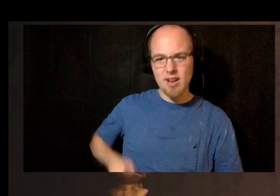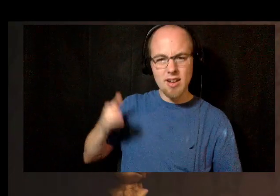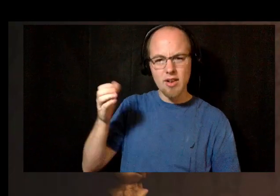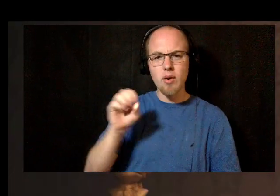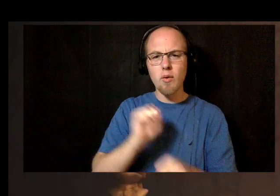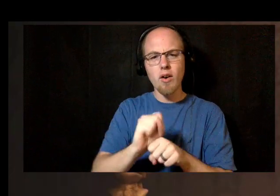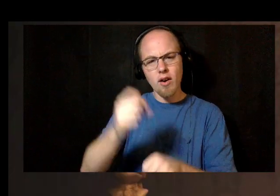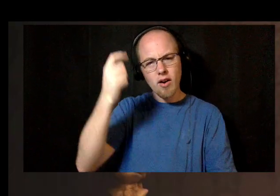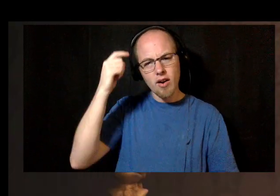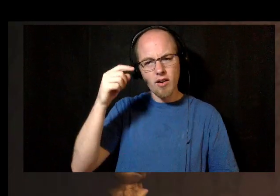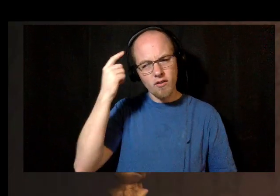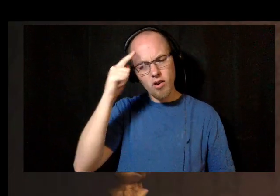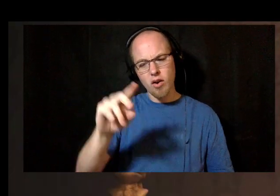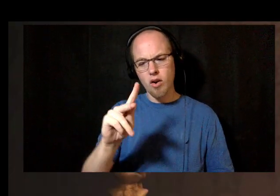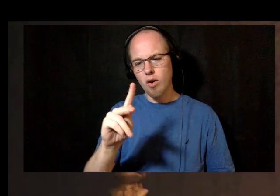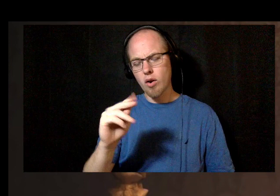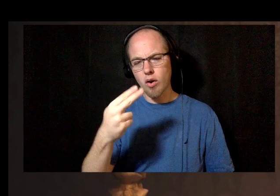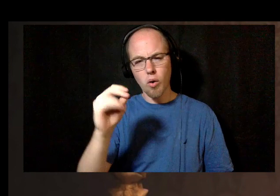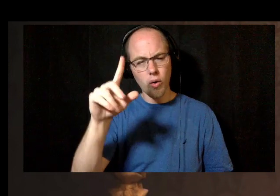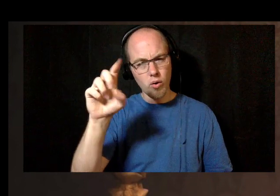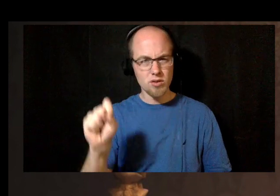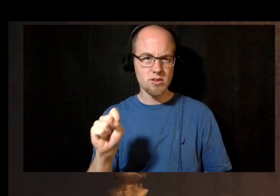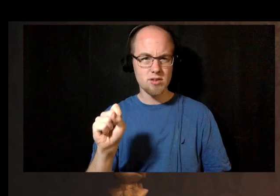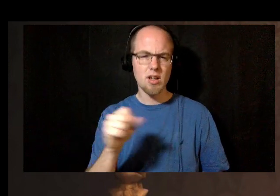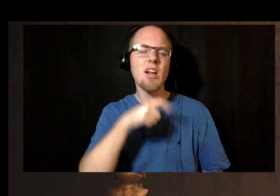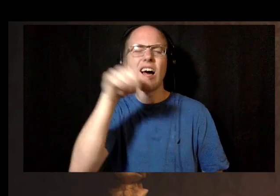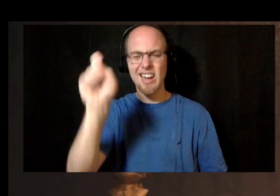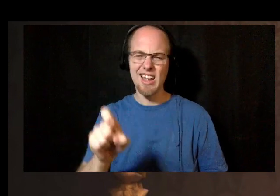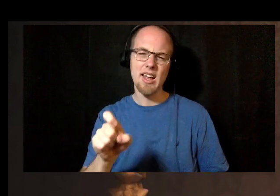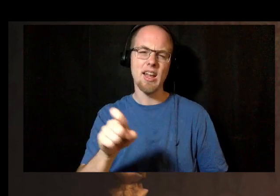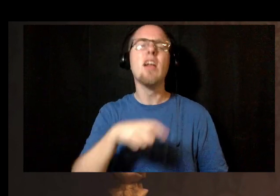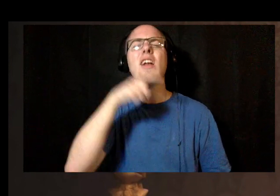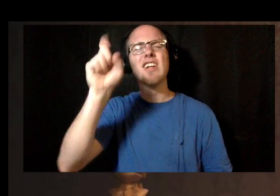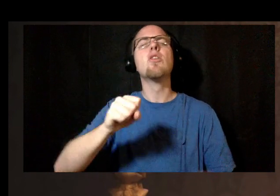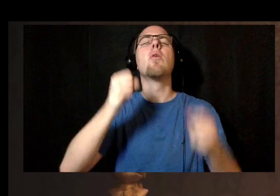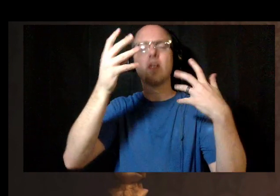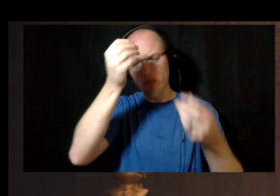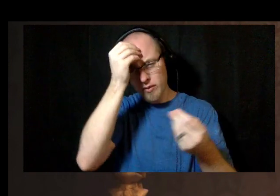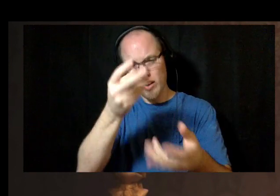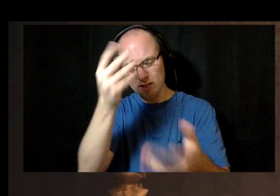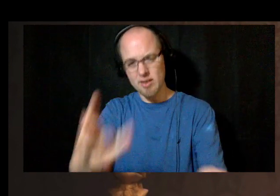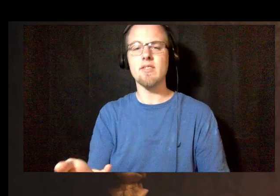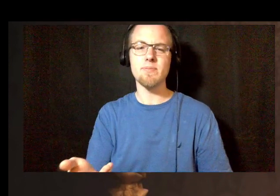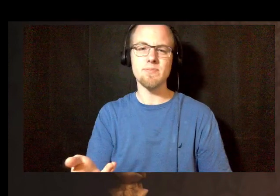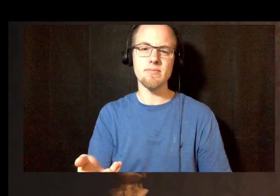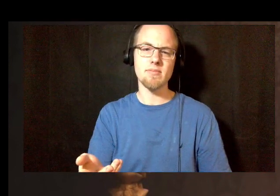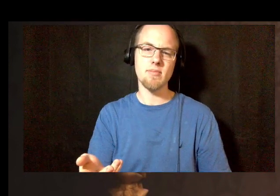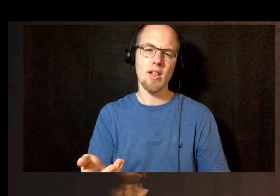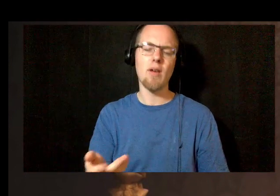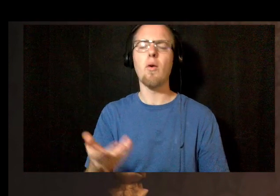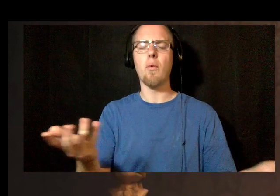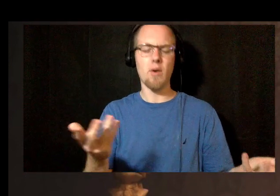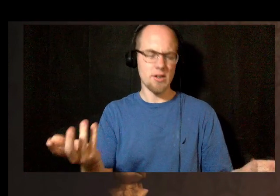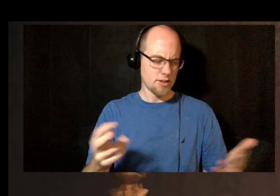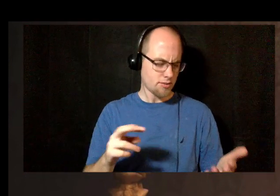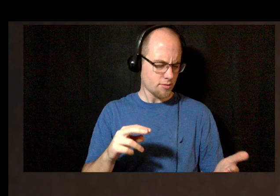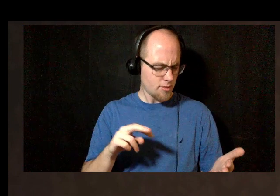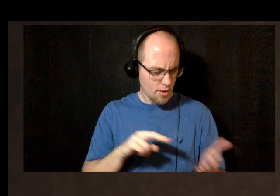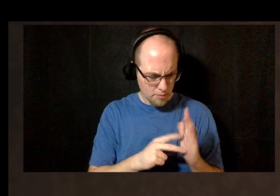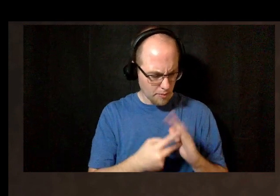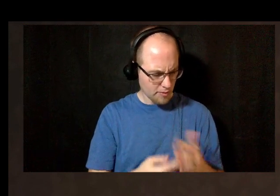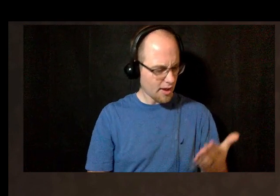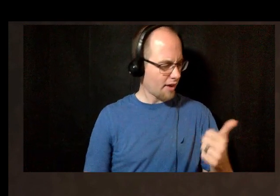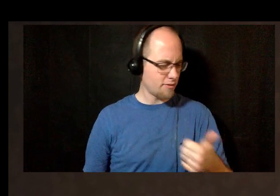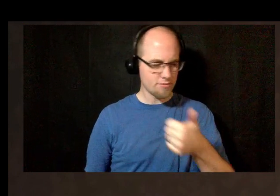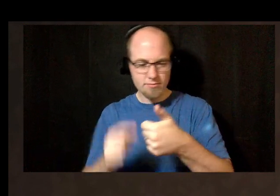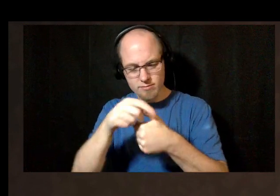for the president. You don't need it. You don't need that much information. And also, what was the point of developing opposable thumbs